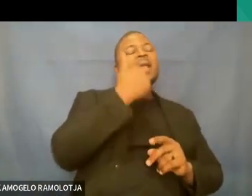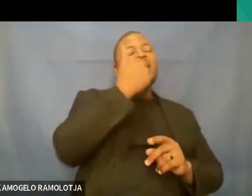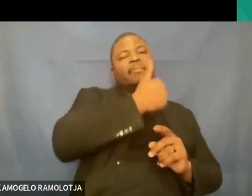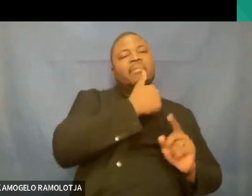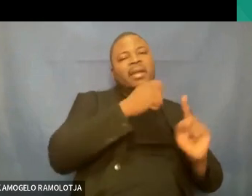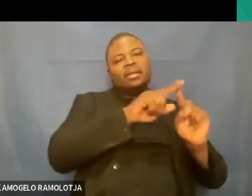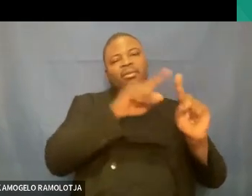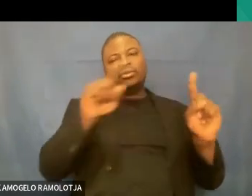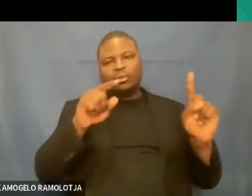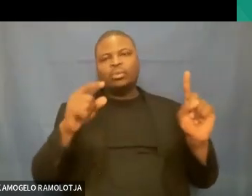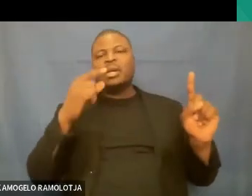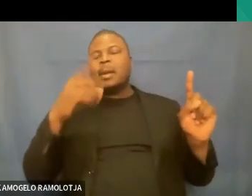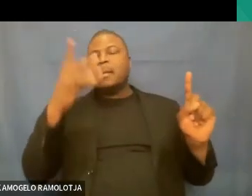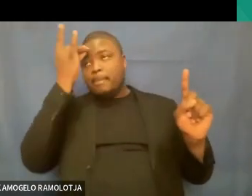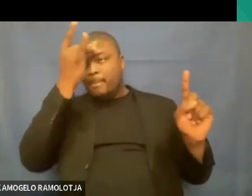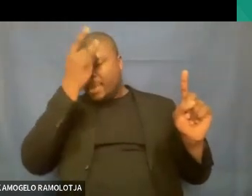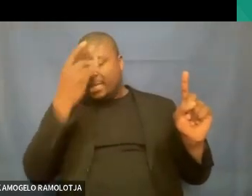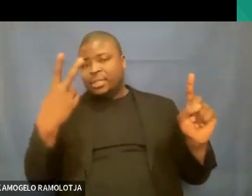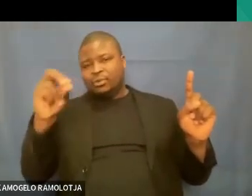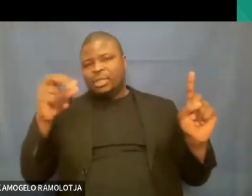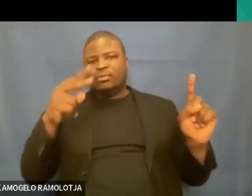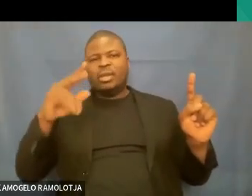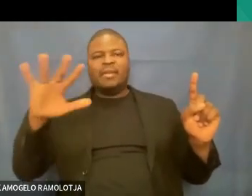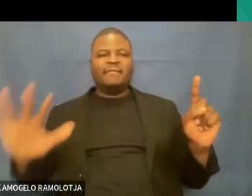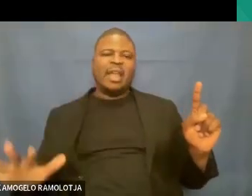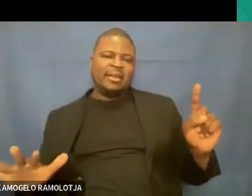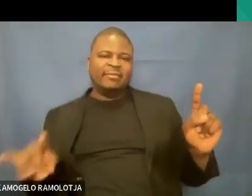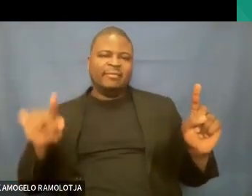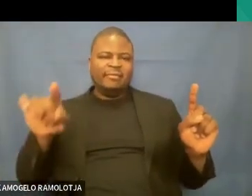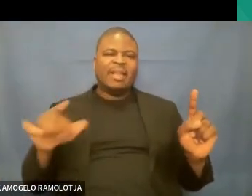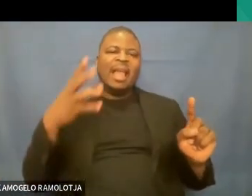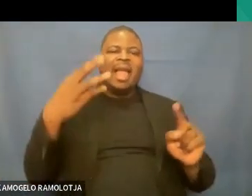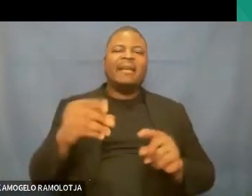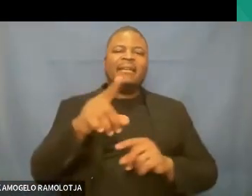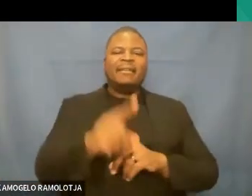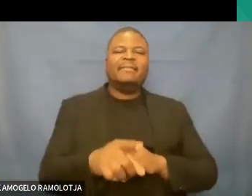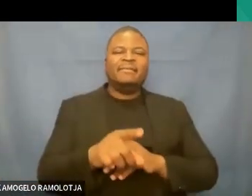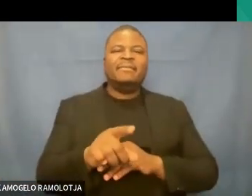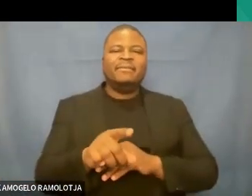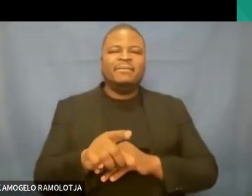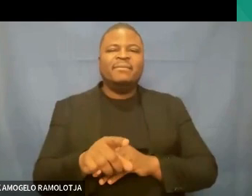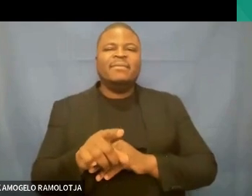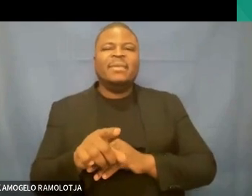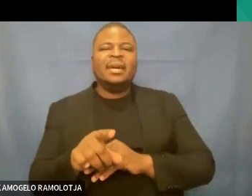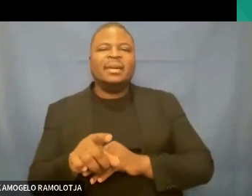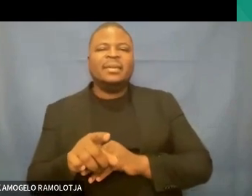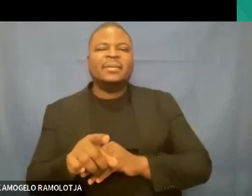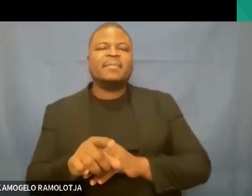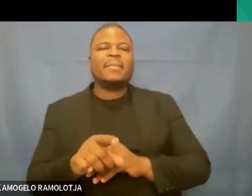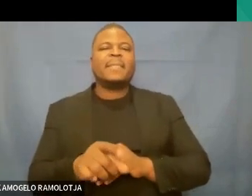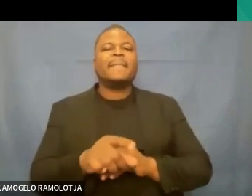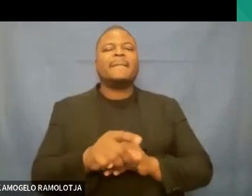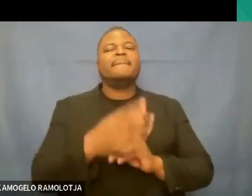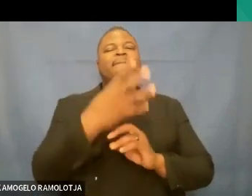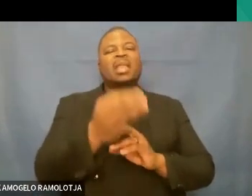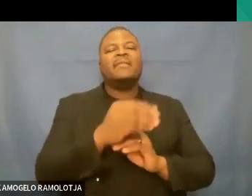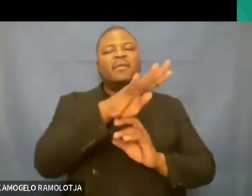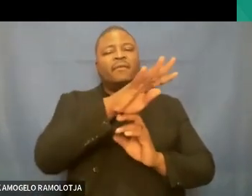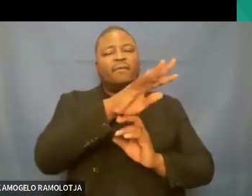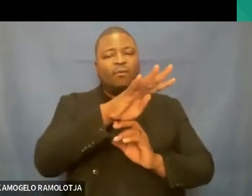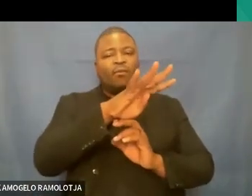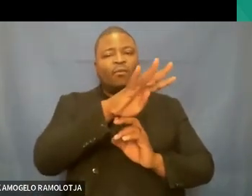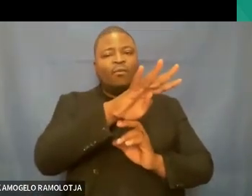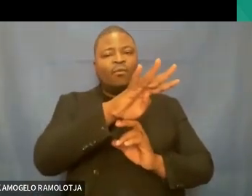914, of which 336 were referred. So again, I want you to ask yourself, what happened with those other cases?